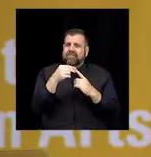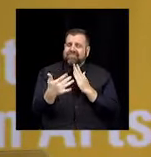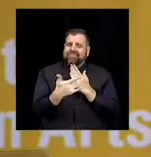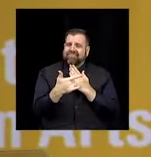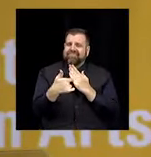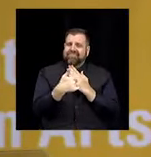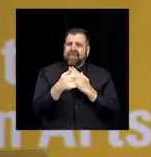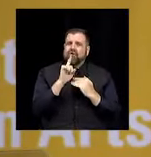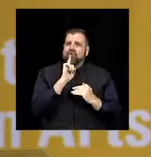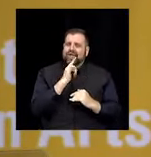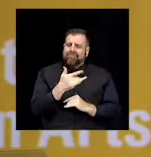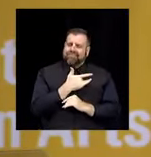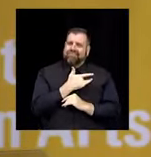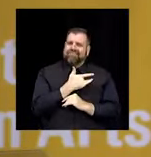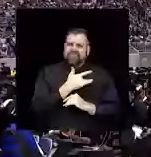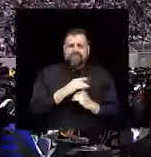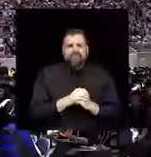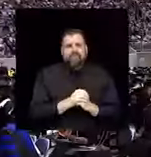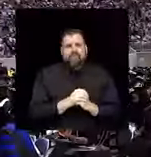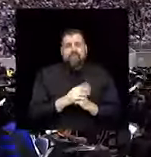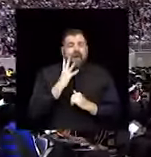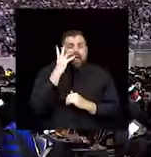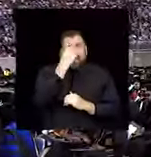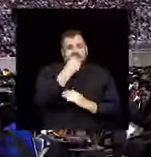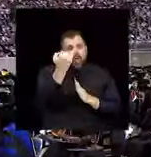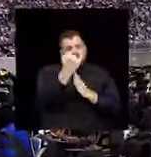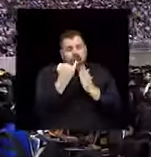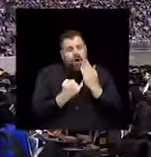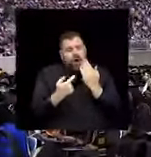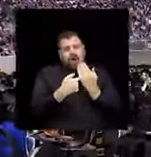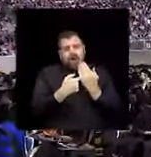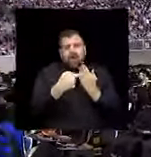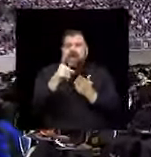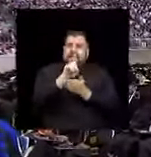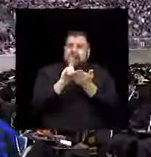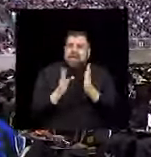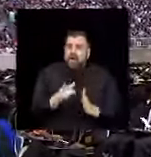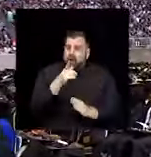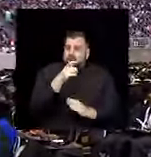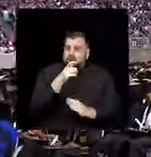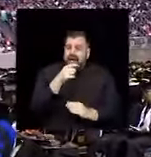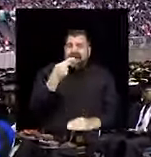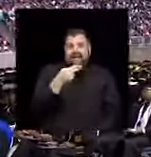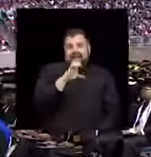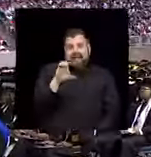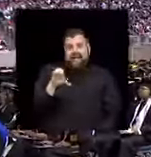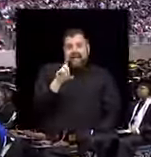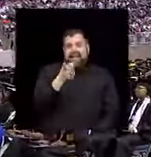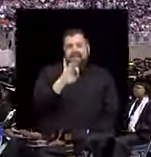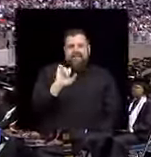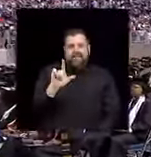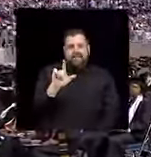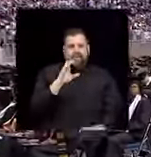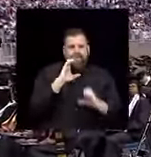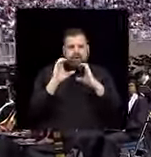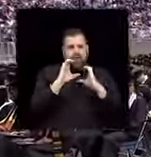is close to home. The beautiful artwork was designed by HCC Digital Communication graduate